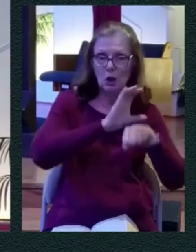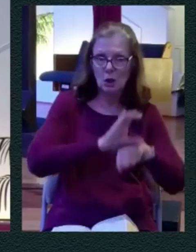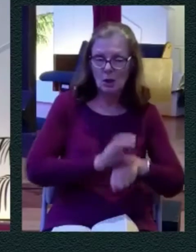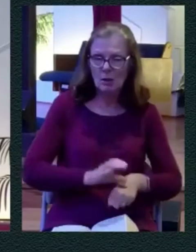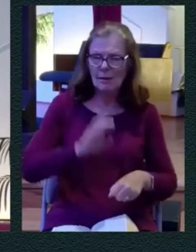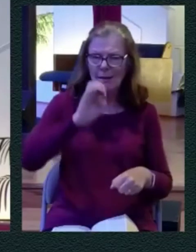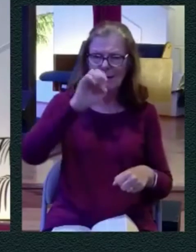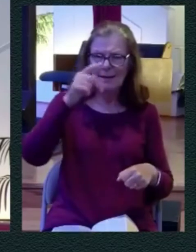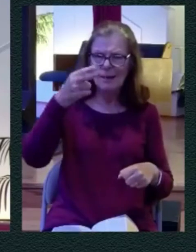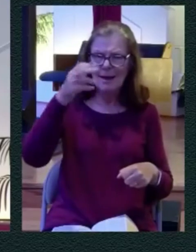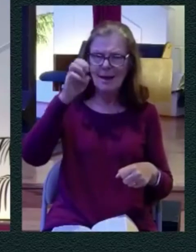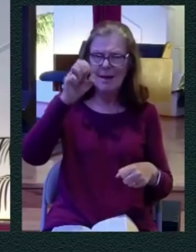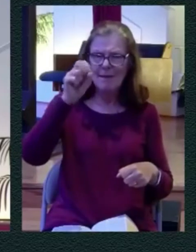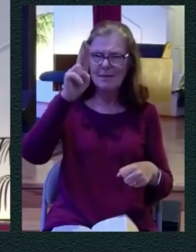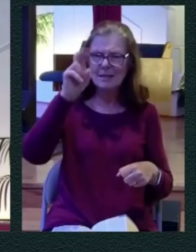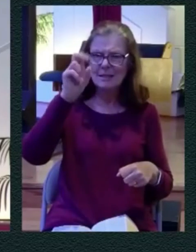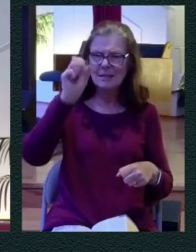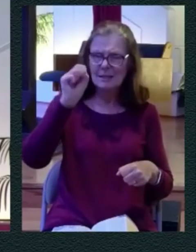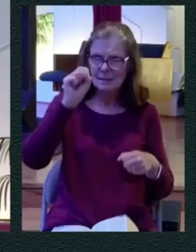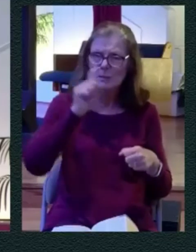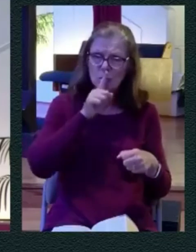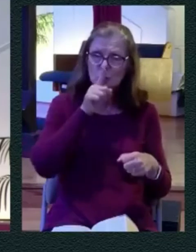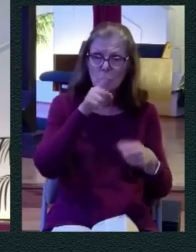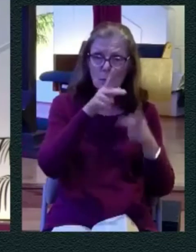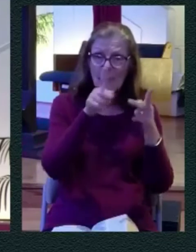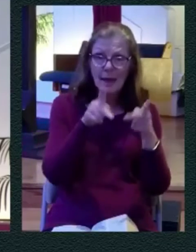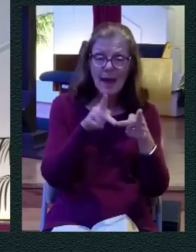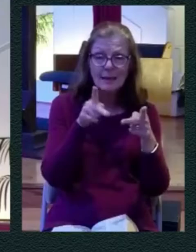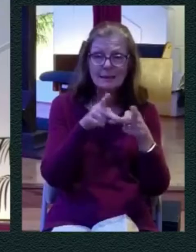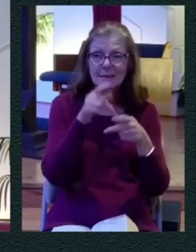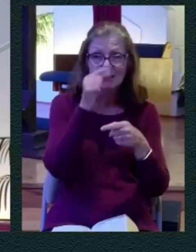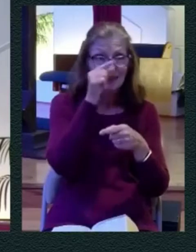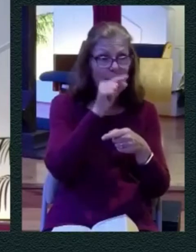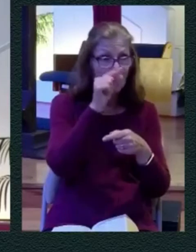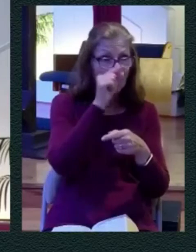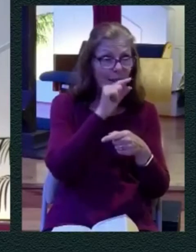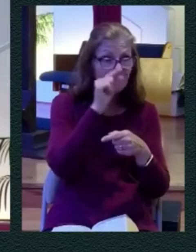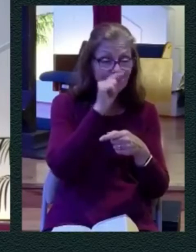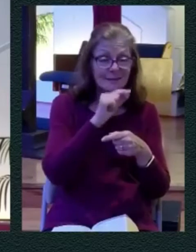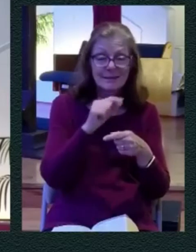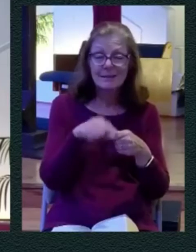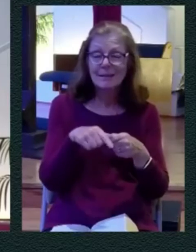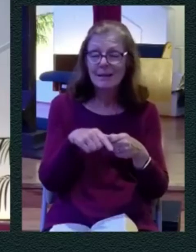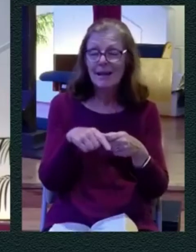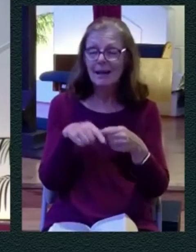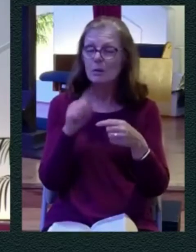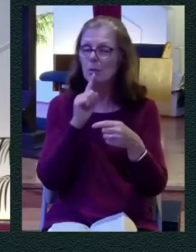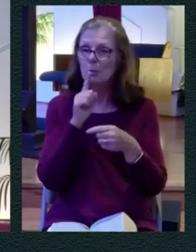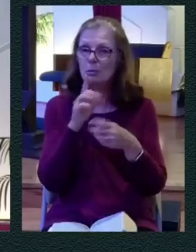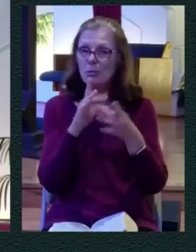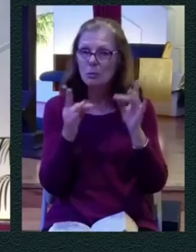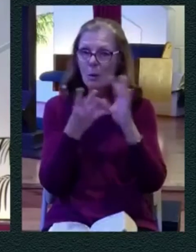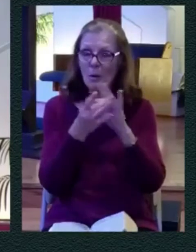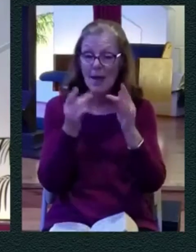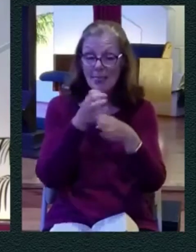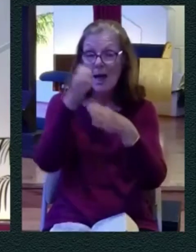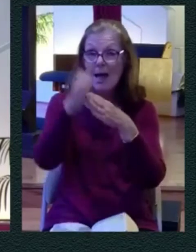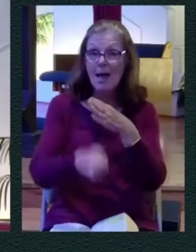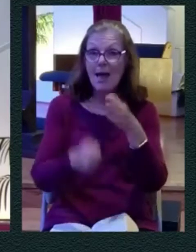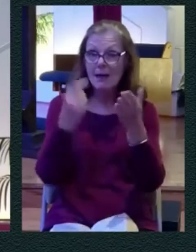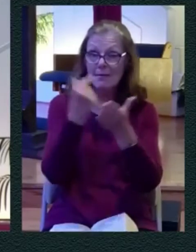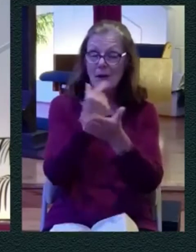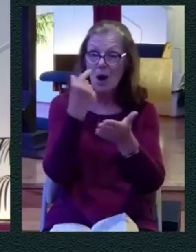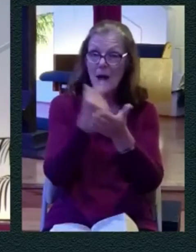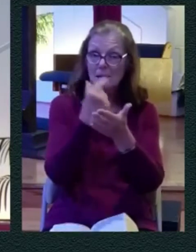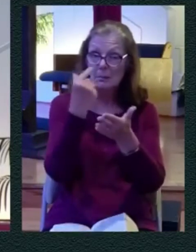first, and even Ephesus in all its glory, right there at the end of the of the gospel period, the